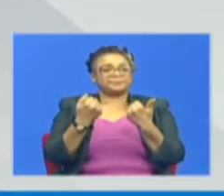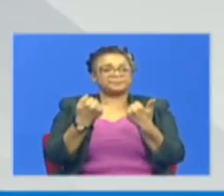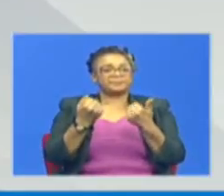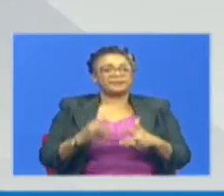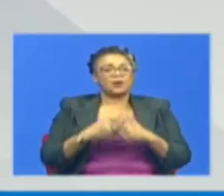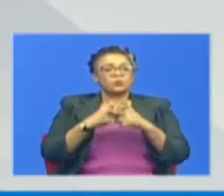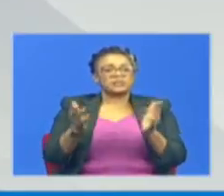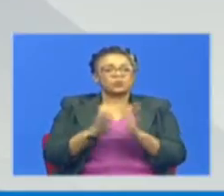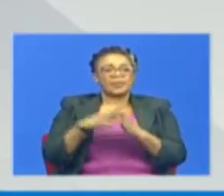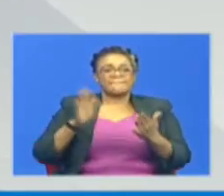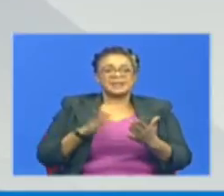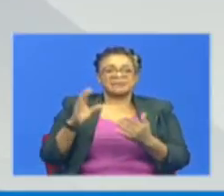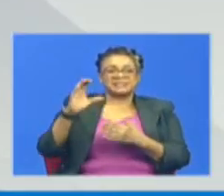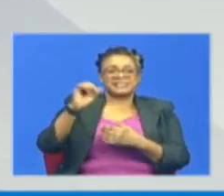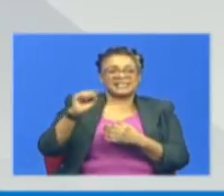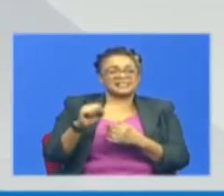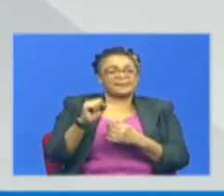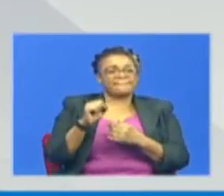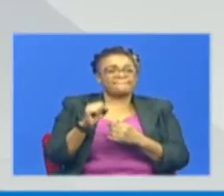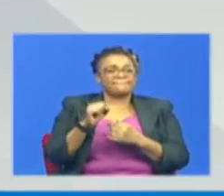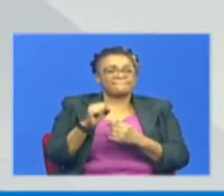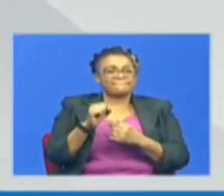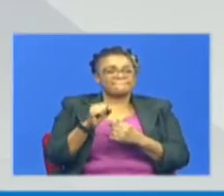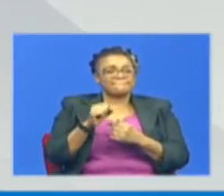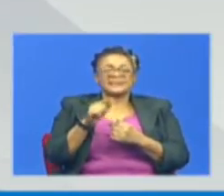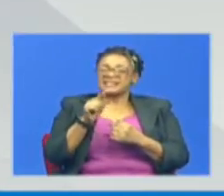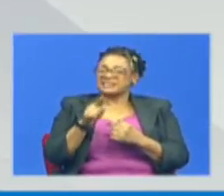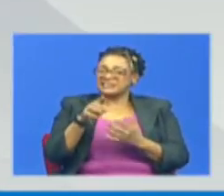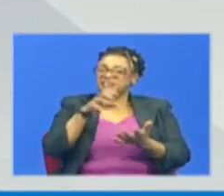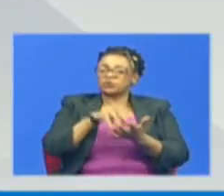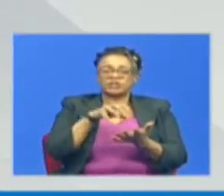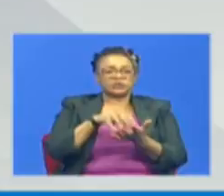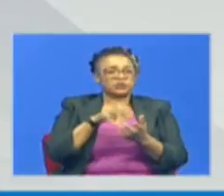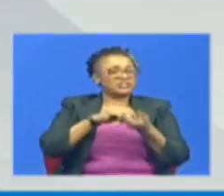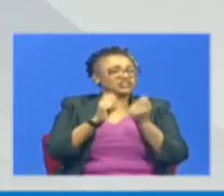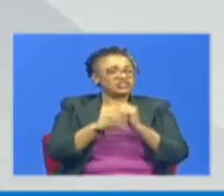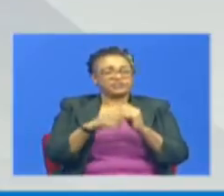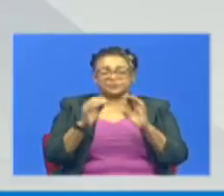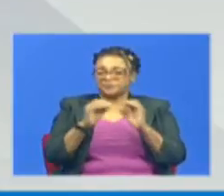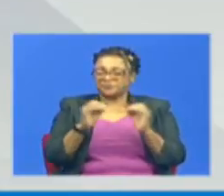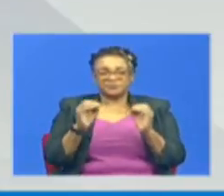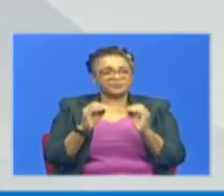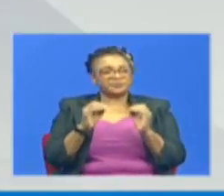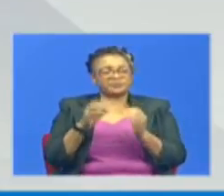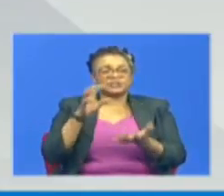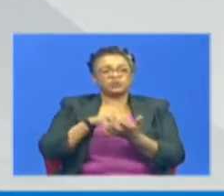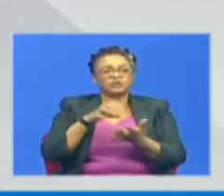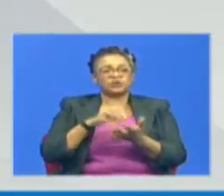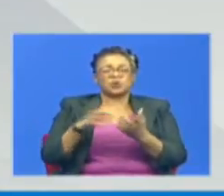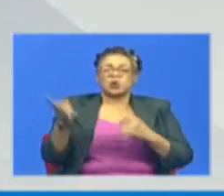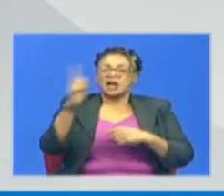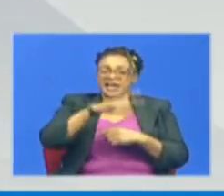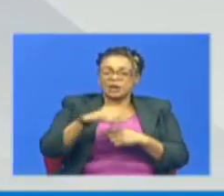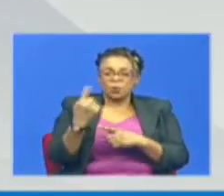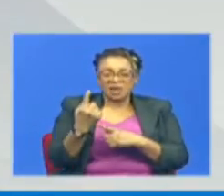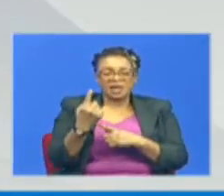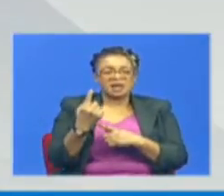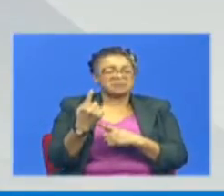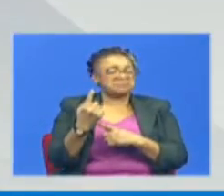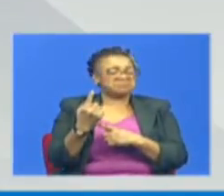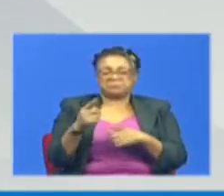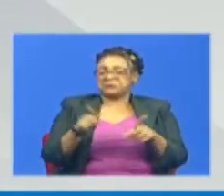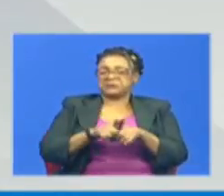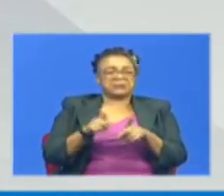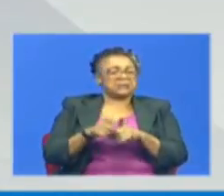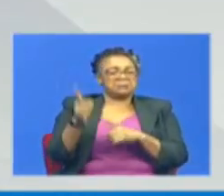first and foremost. This is an ever-changing situation. The situation we were in on day one is not the same as day two, not the